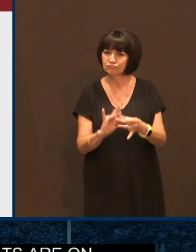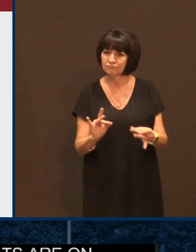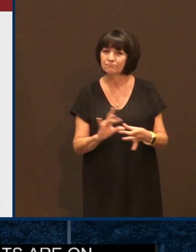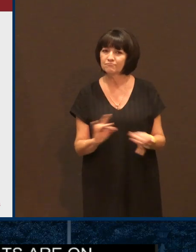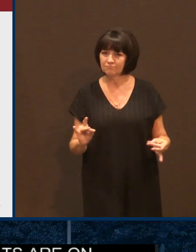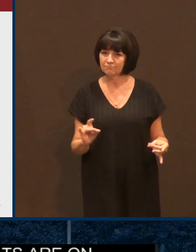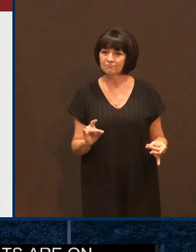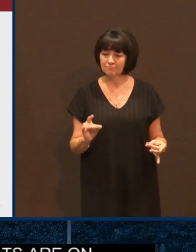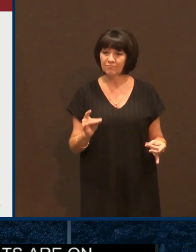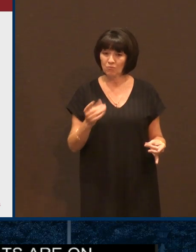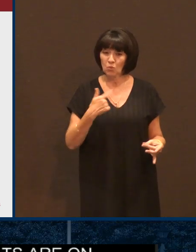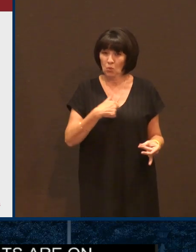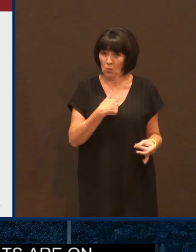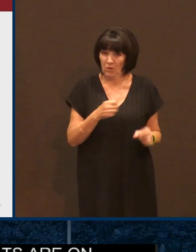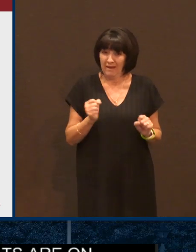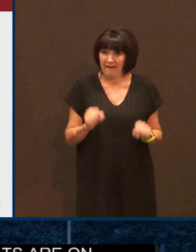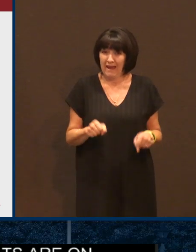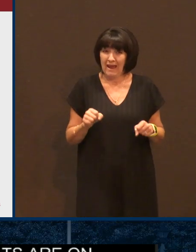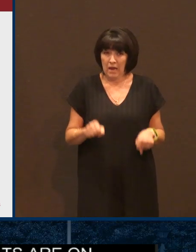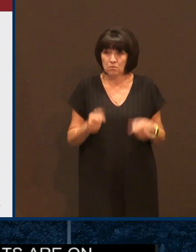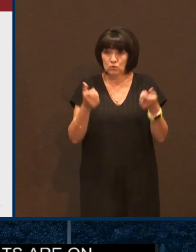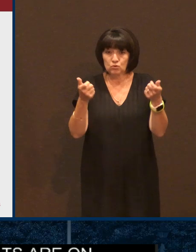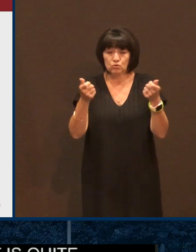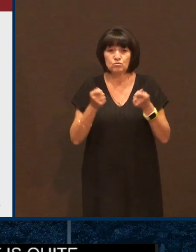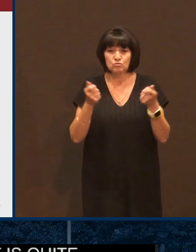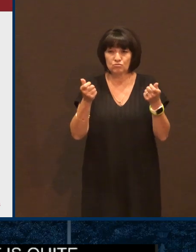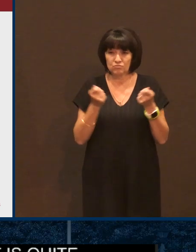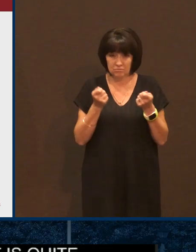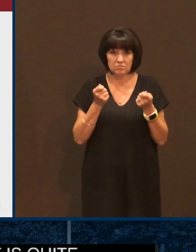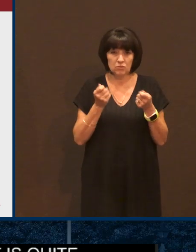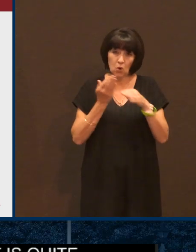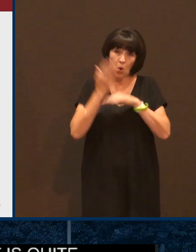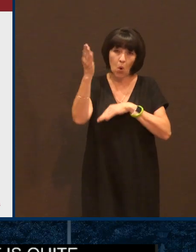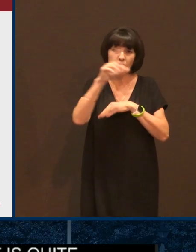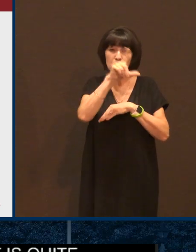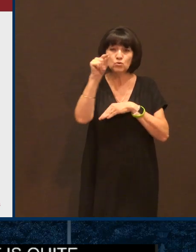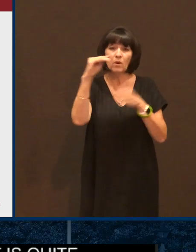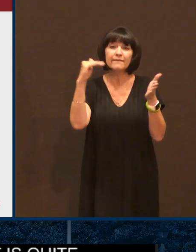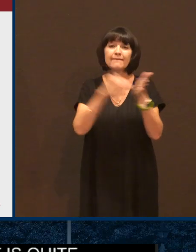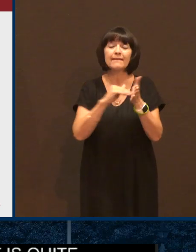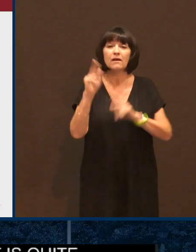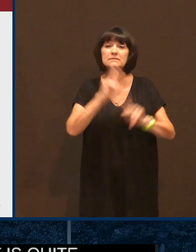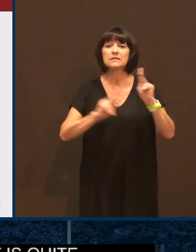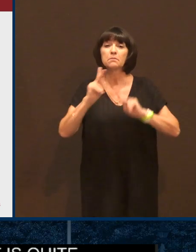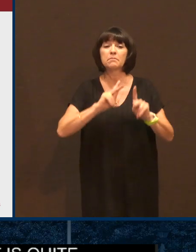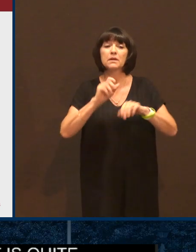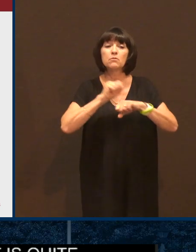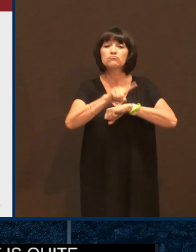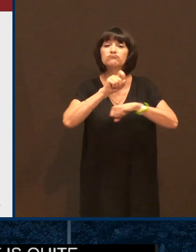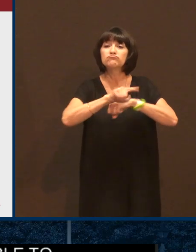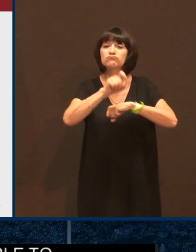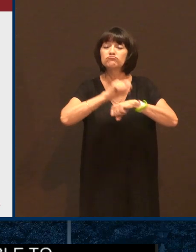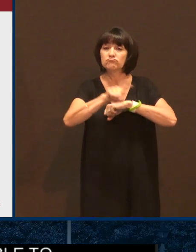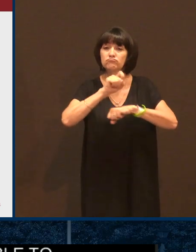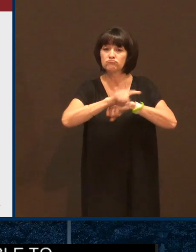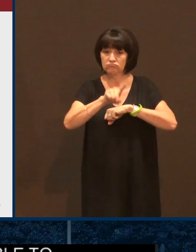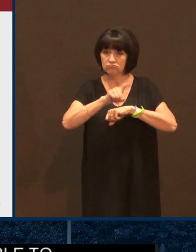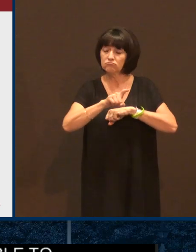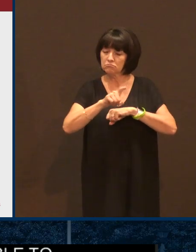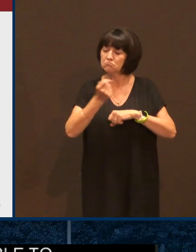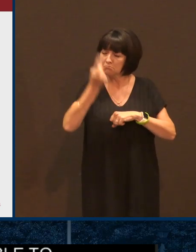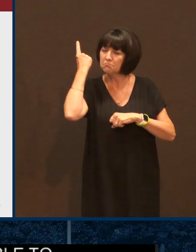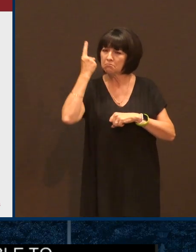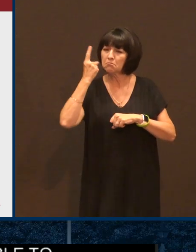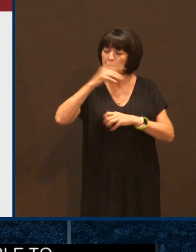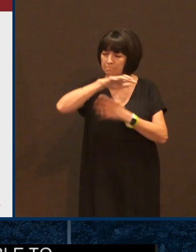were able to capture the opinions of over 20,000 respondents. Even though it's a mixed deal, we know